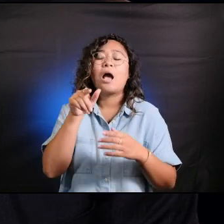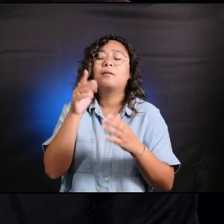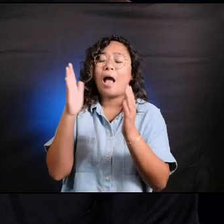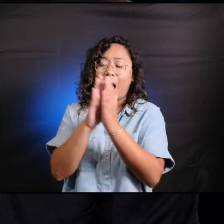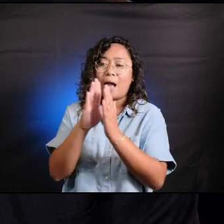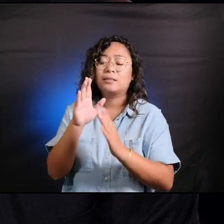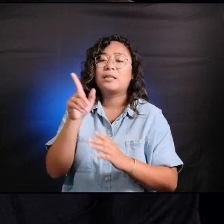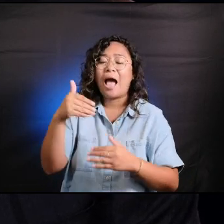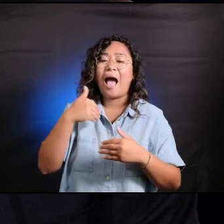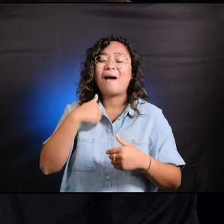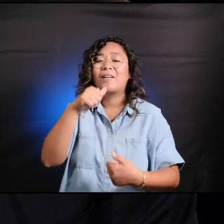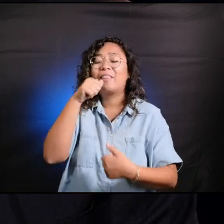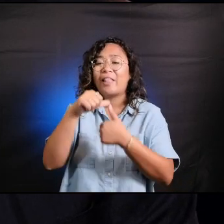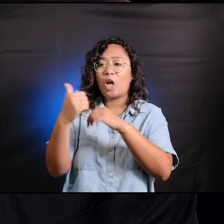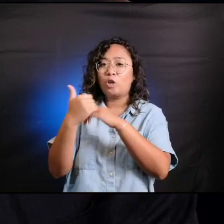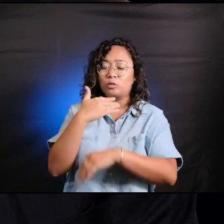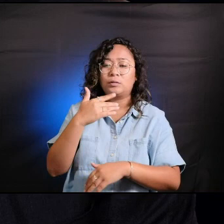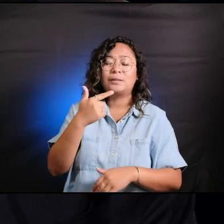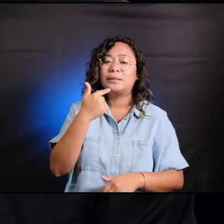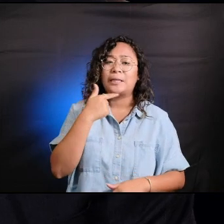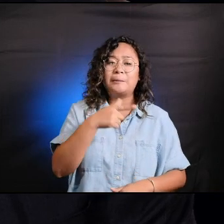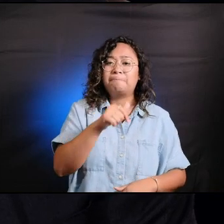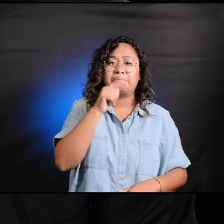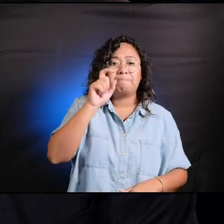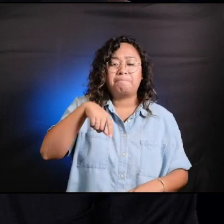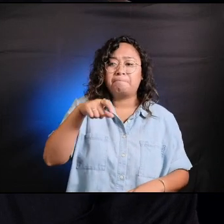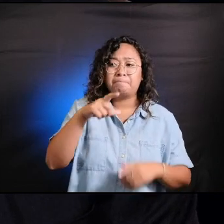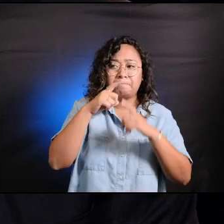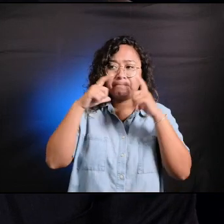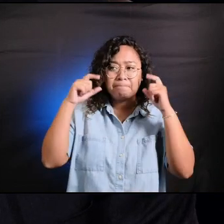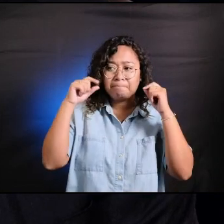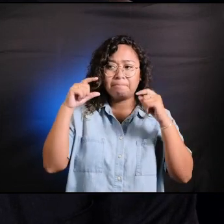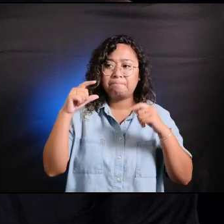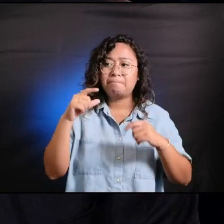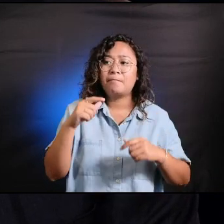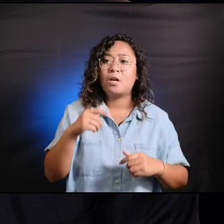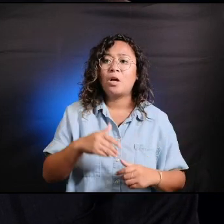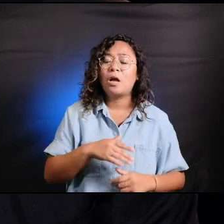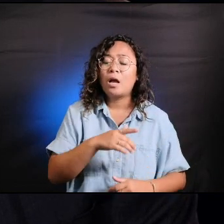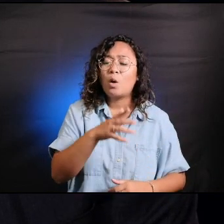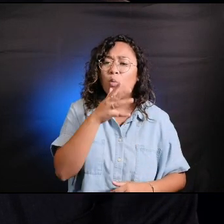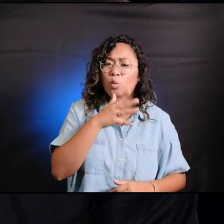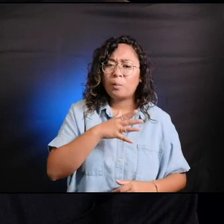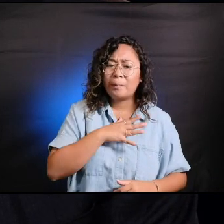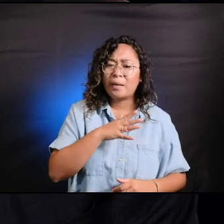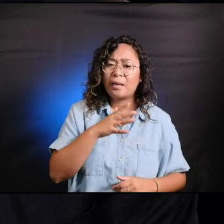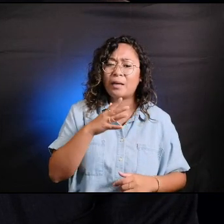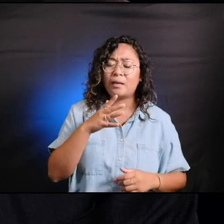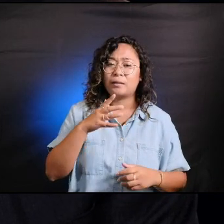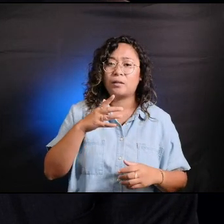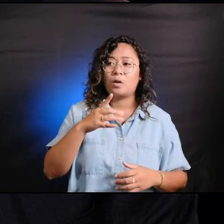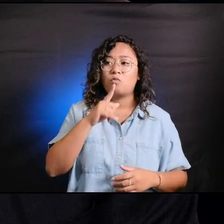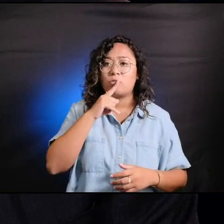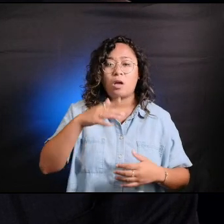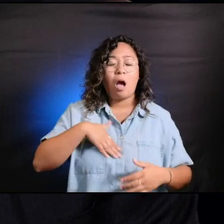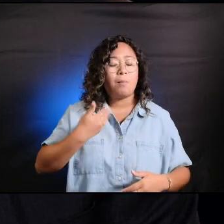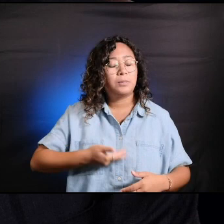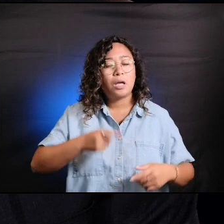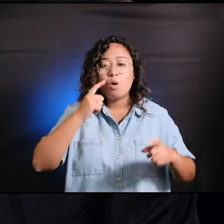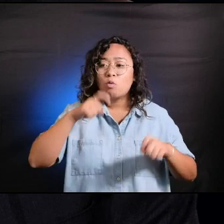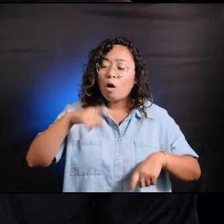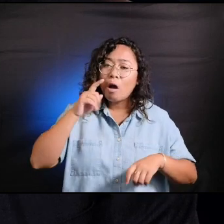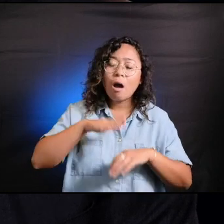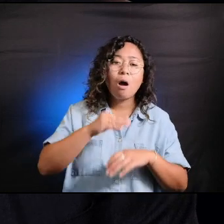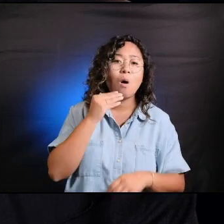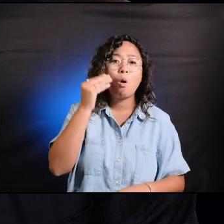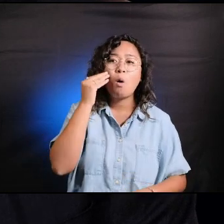she's able to go and buy, food for children. She was crying on the phone, and she said the response she got was very discouraging.